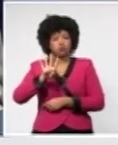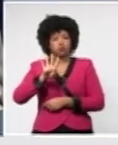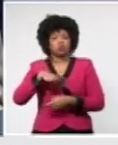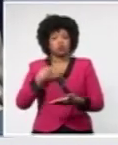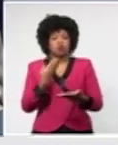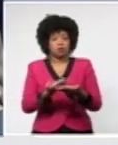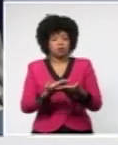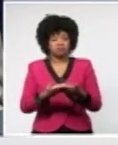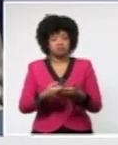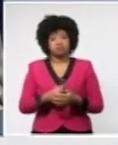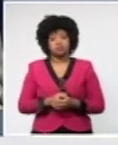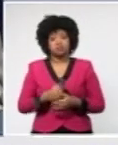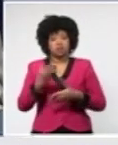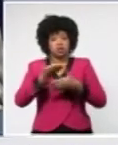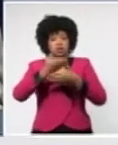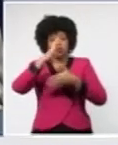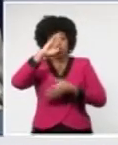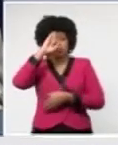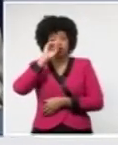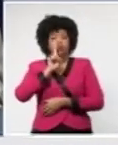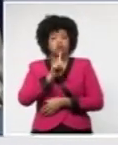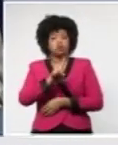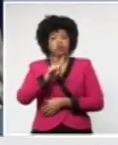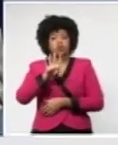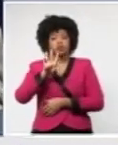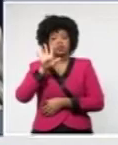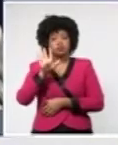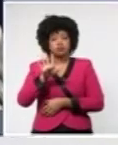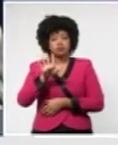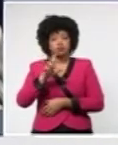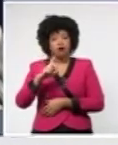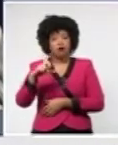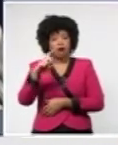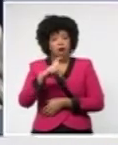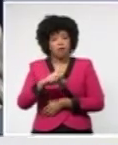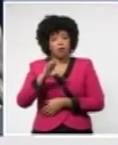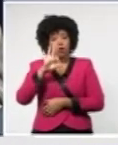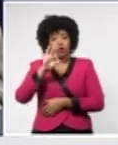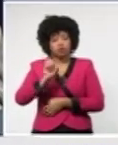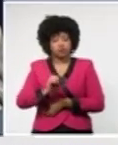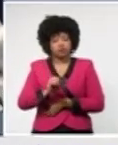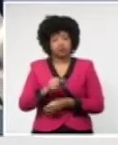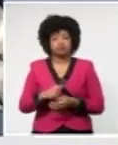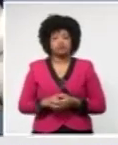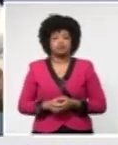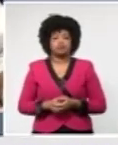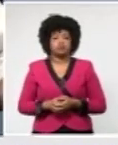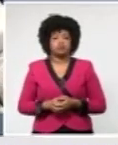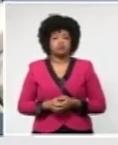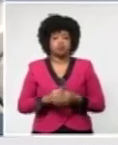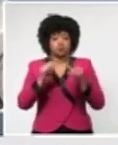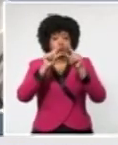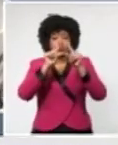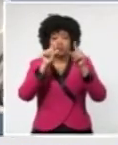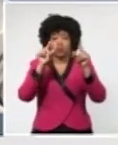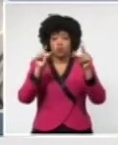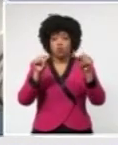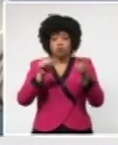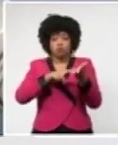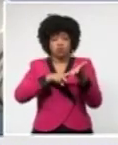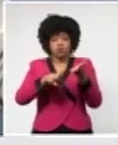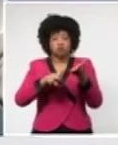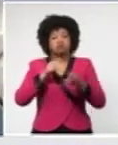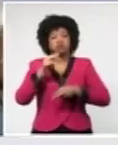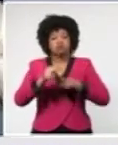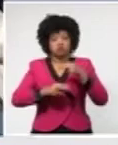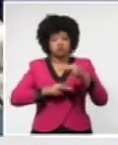Camagüey 80. So all provinces had samples processed for the purpose of detecting